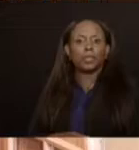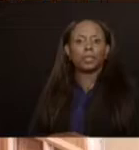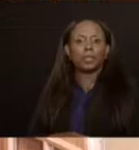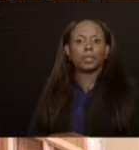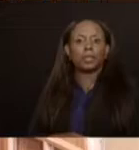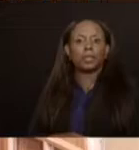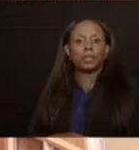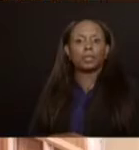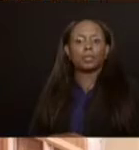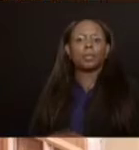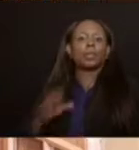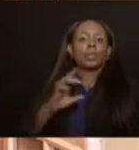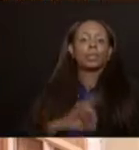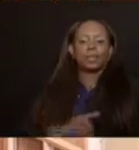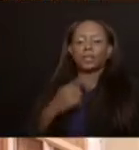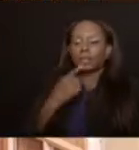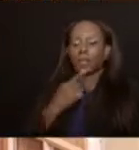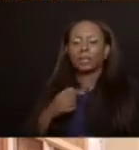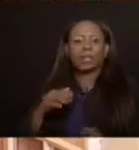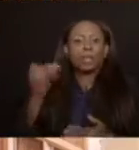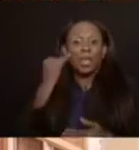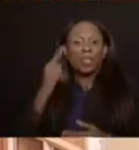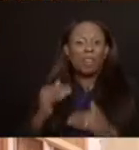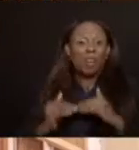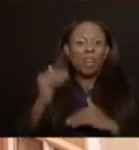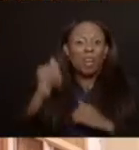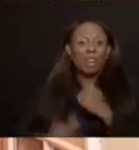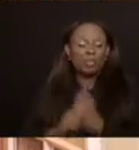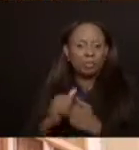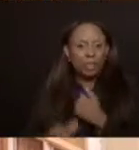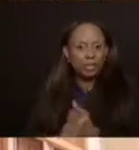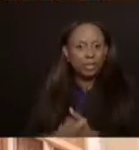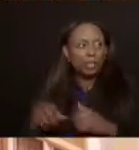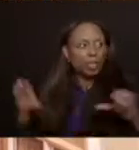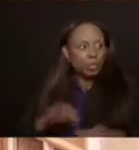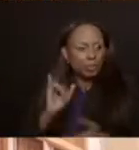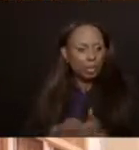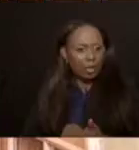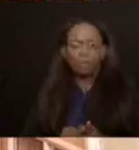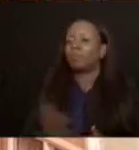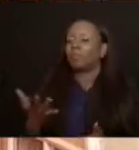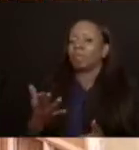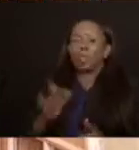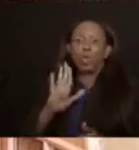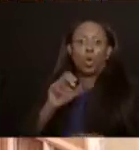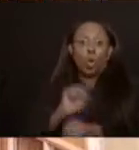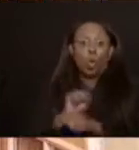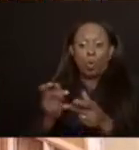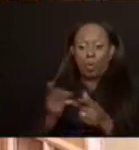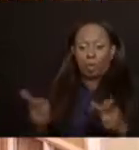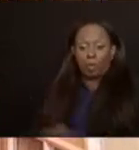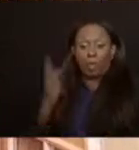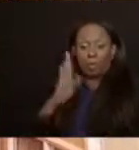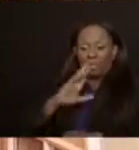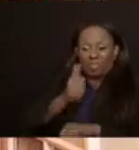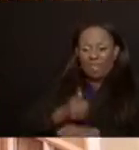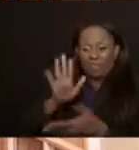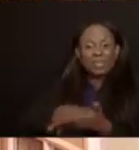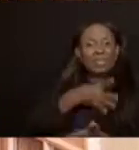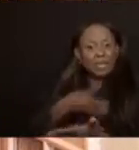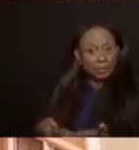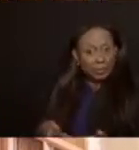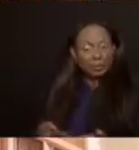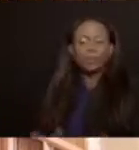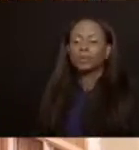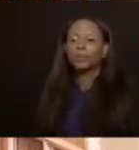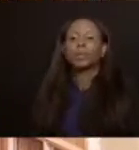high-risk persons. It doesn't mean that they have to show it before they go into the workplace. The workplace will work out the scheduling with them